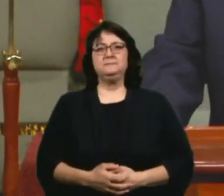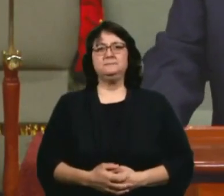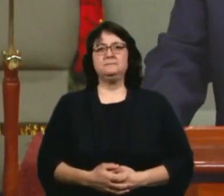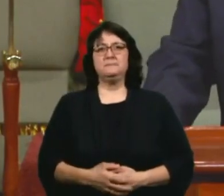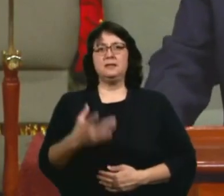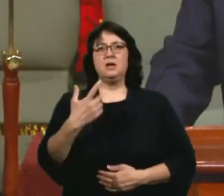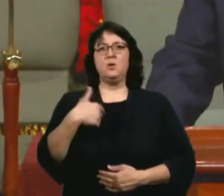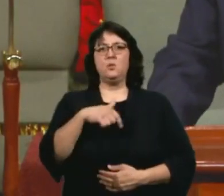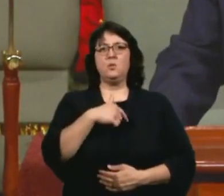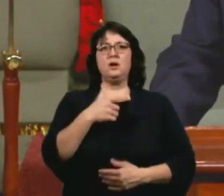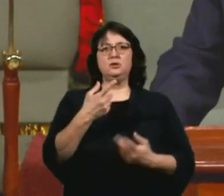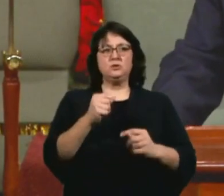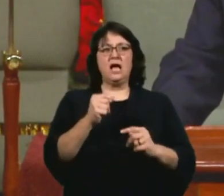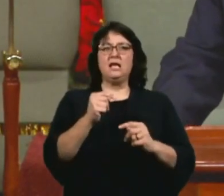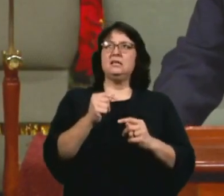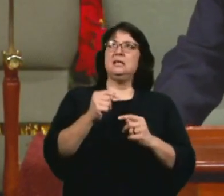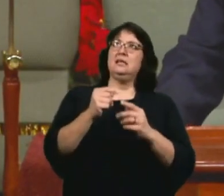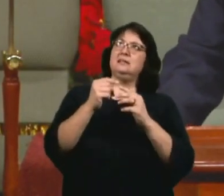And we're trying to buy him off.